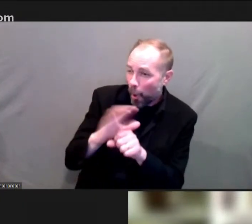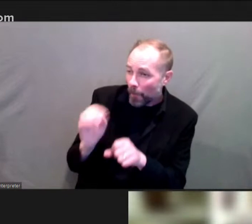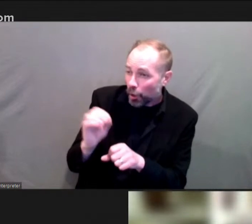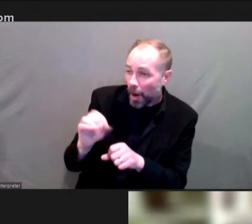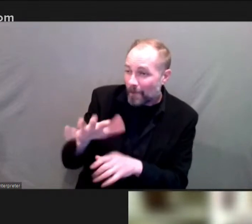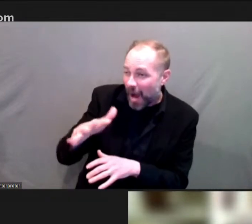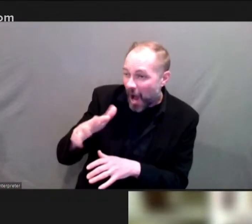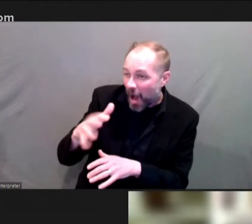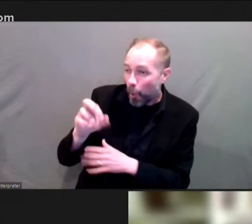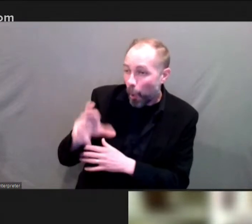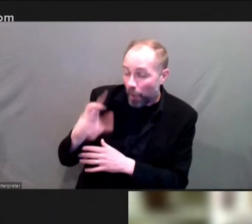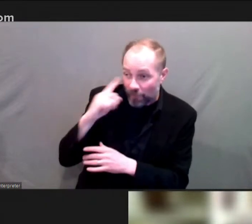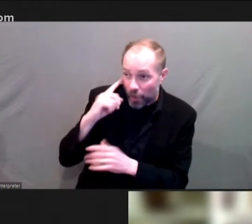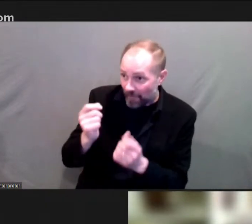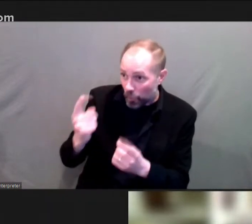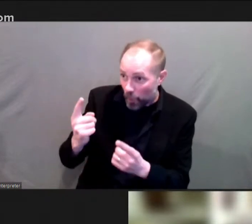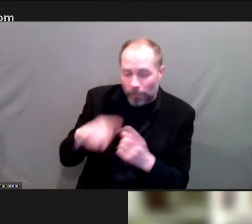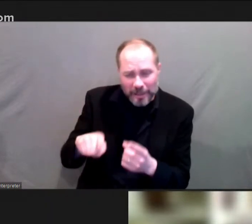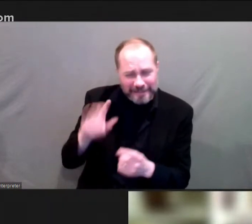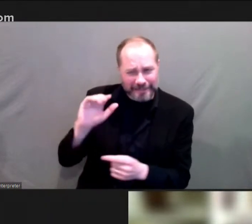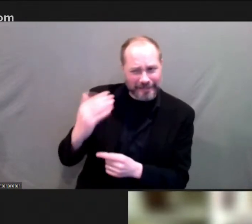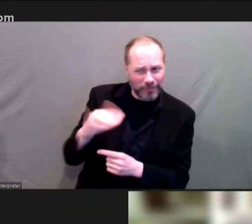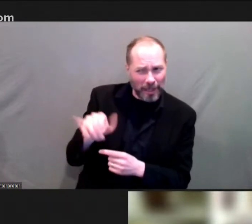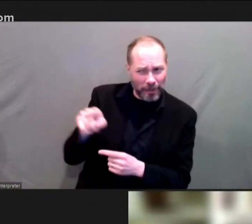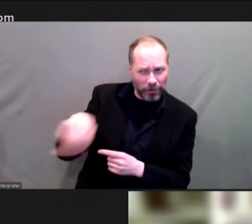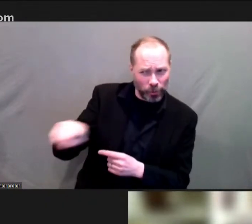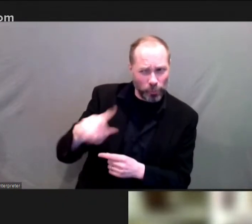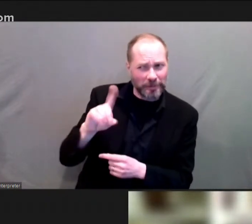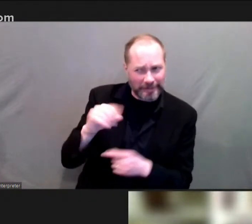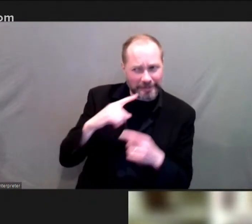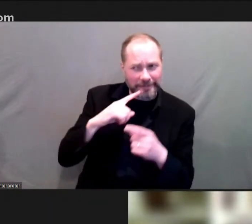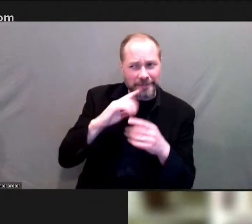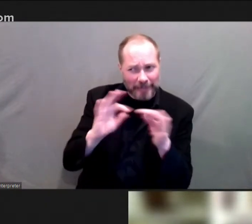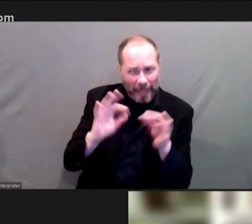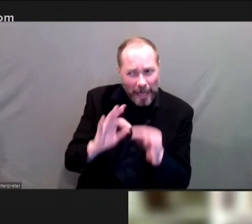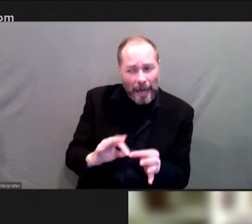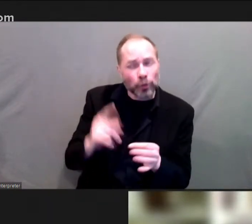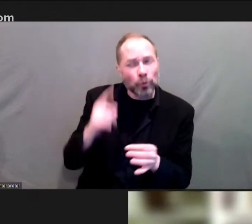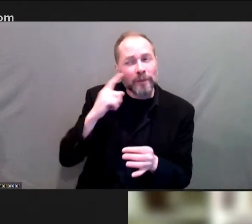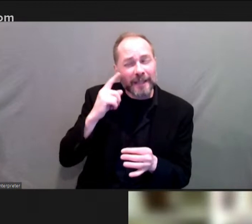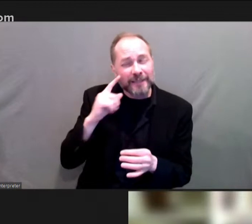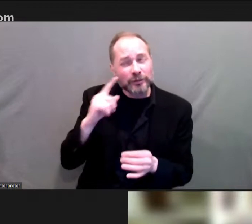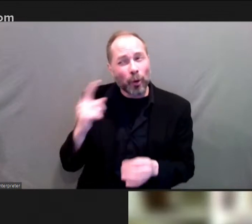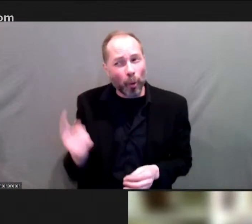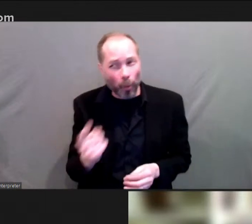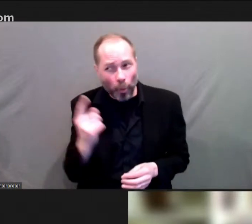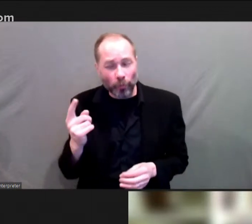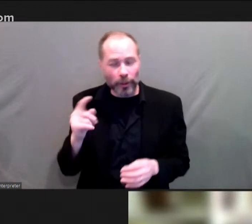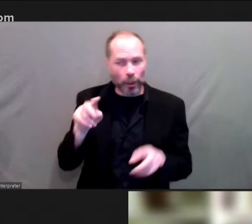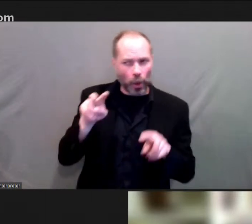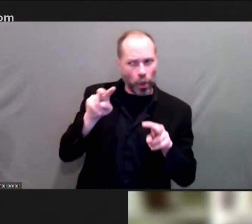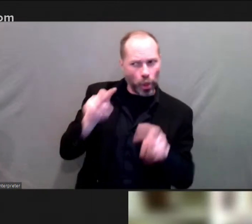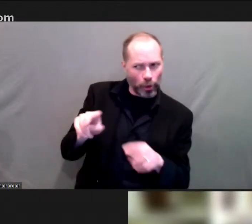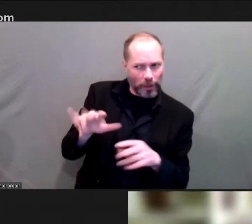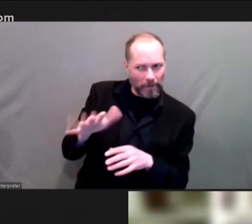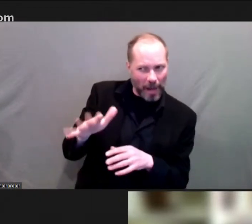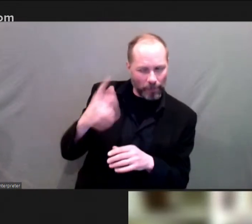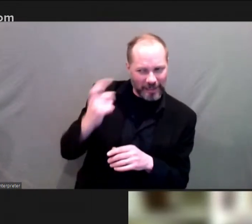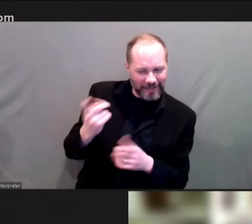for everybody, but it sounds like from what you guys were saying, you think it's just looking milder because it's a lot